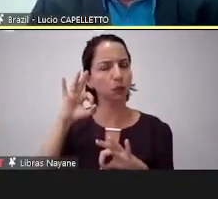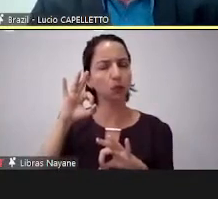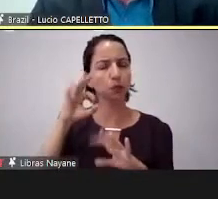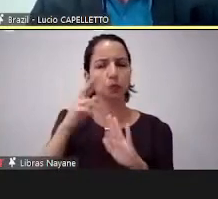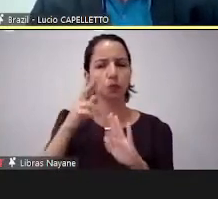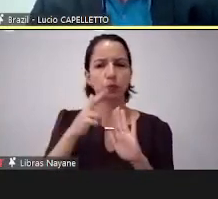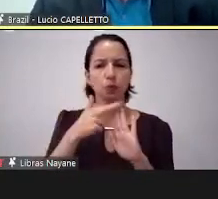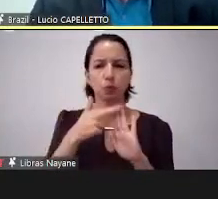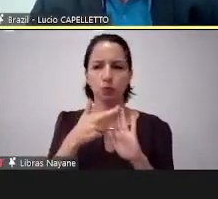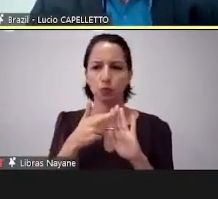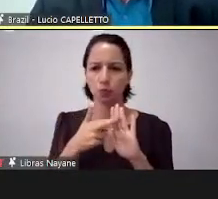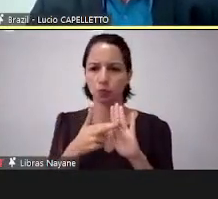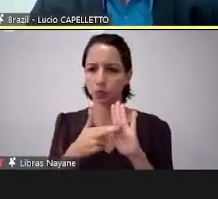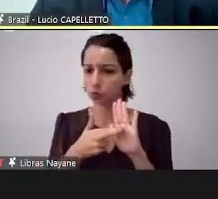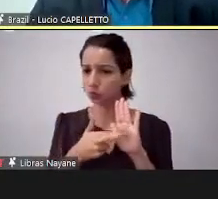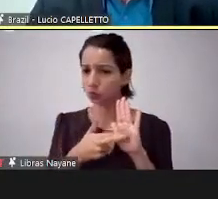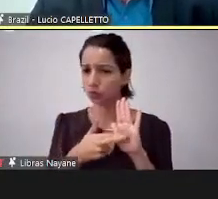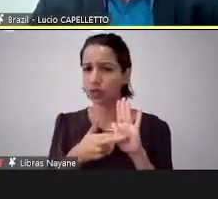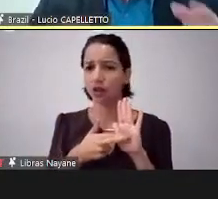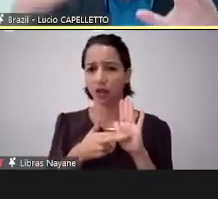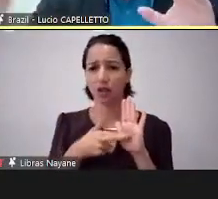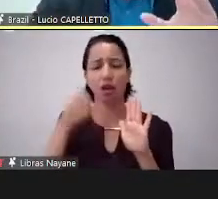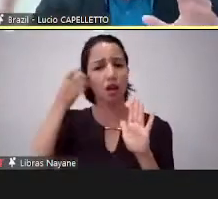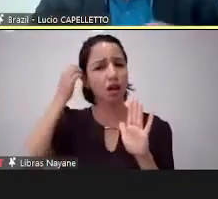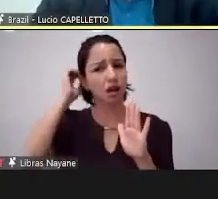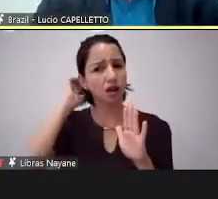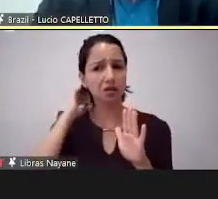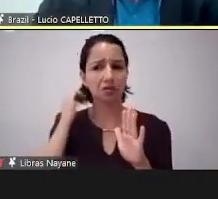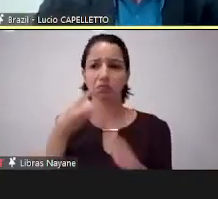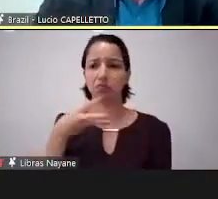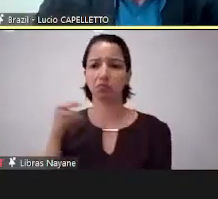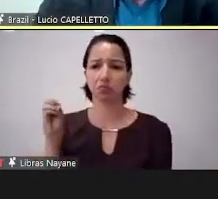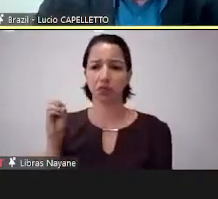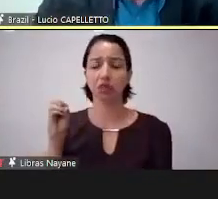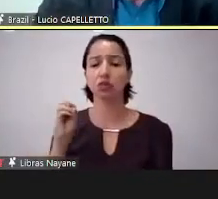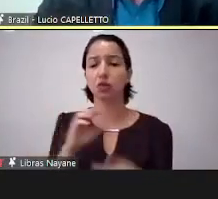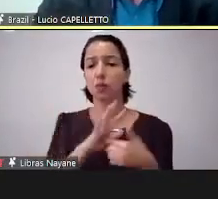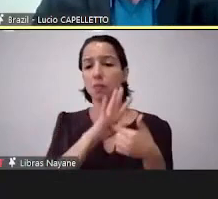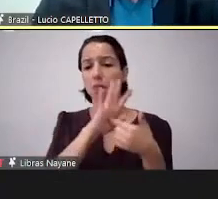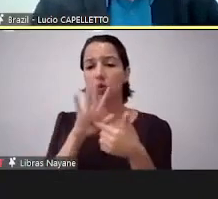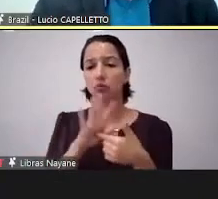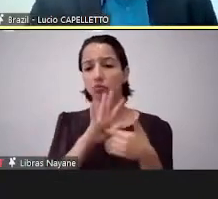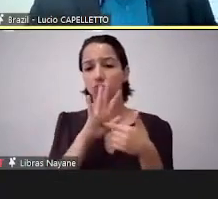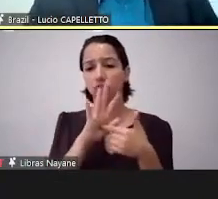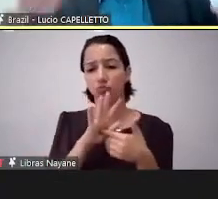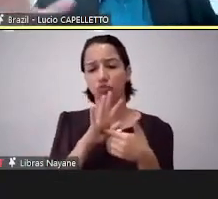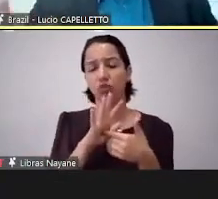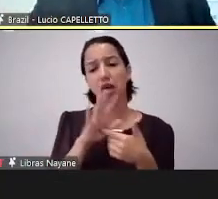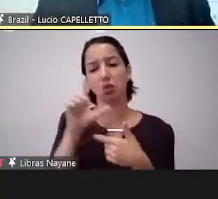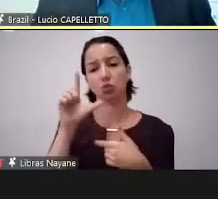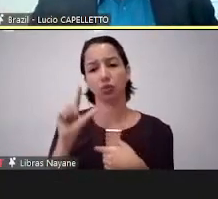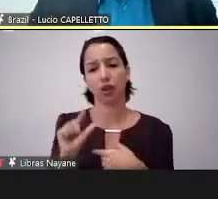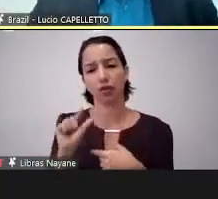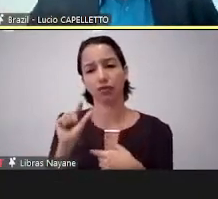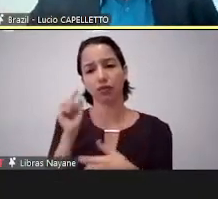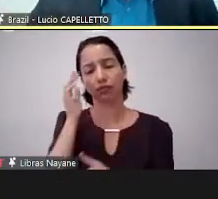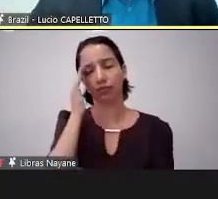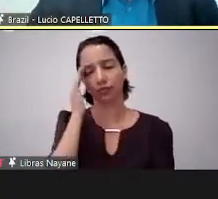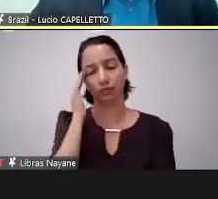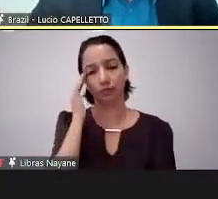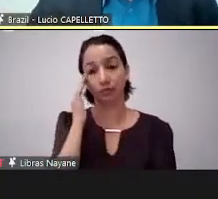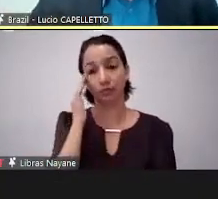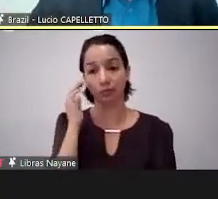of these defined benefits plans. Well, in terms of resolution 30, it deals with